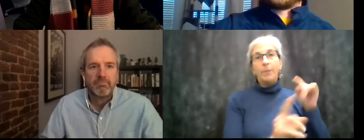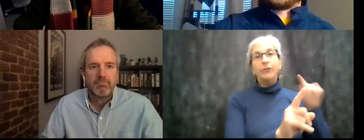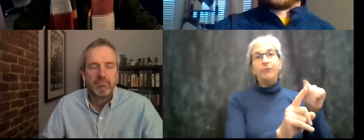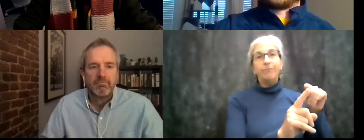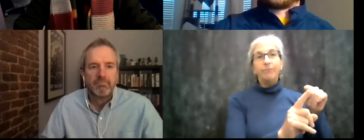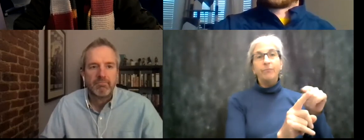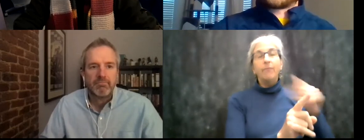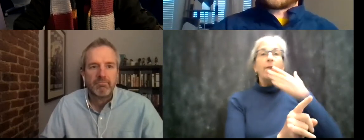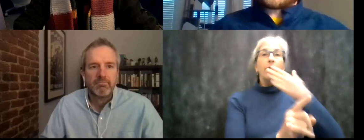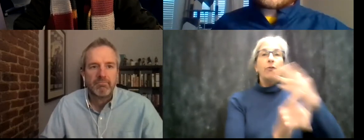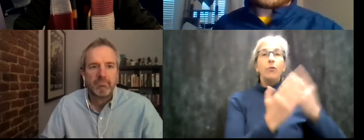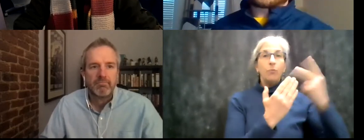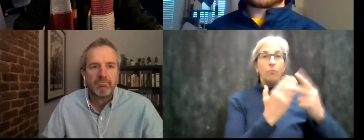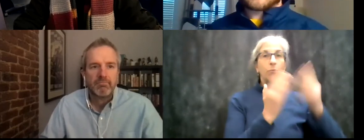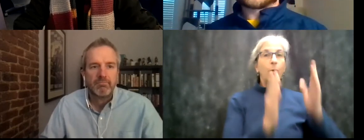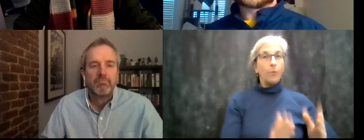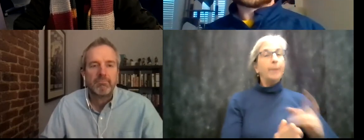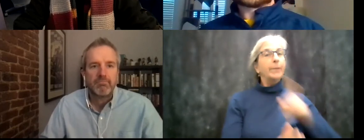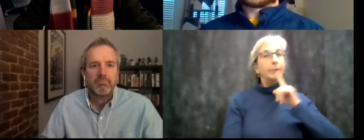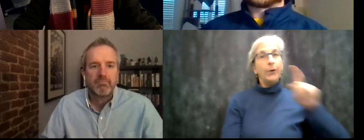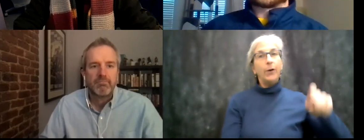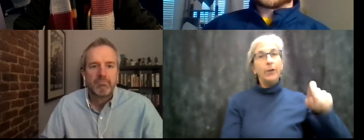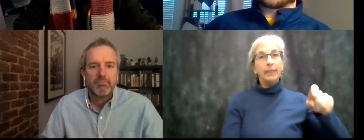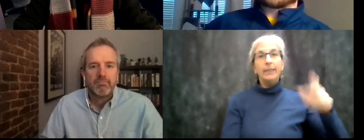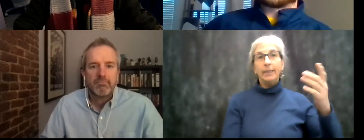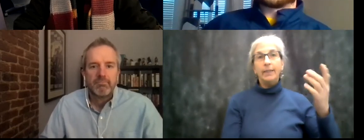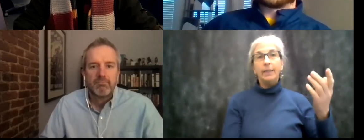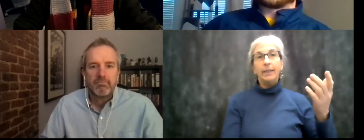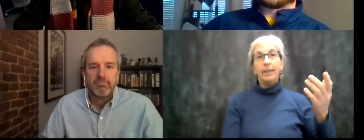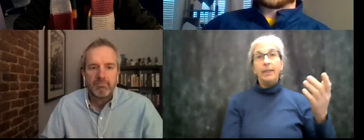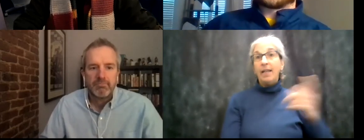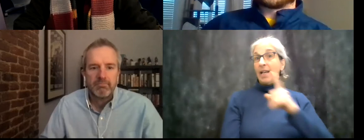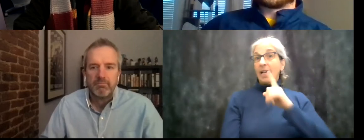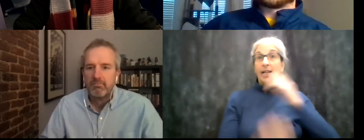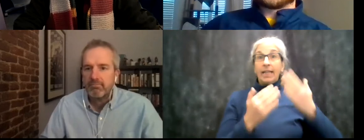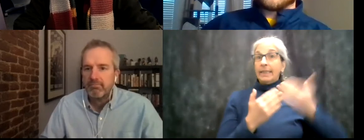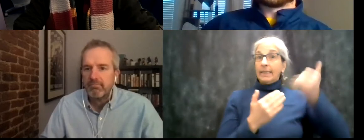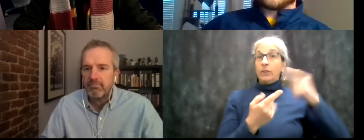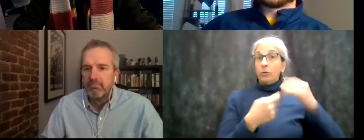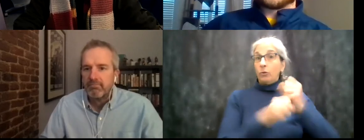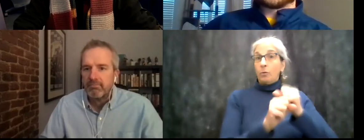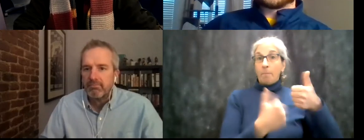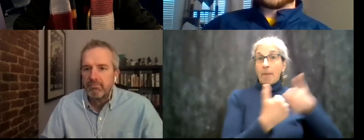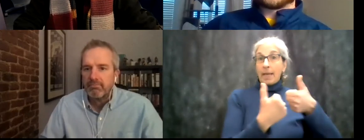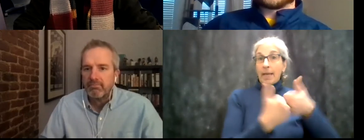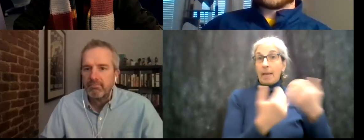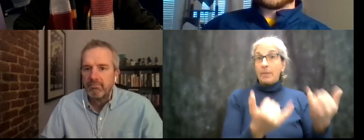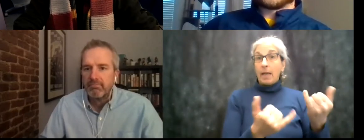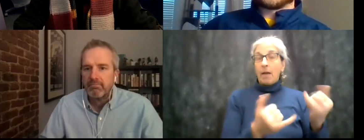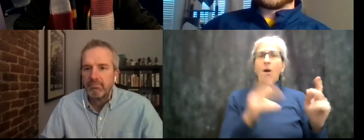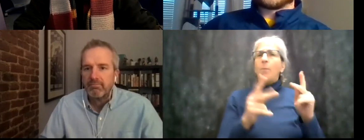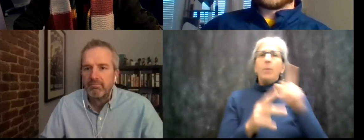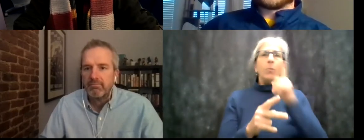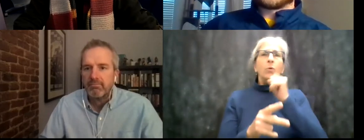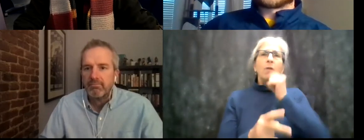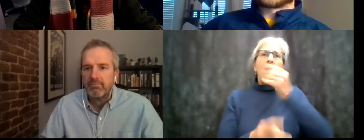Good programmers are always needed. They've made it easier to make games. Non-coders can do a lot of